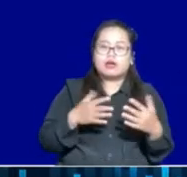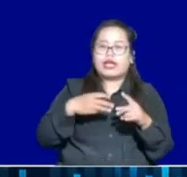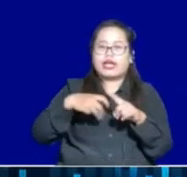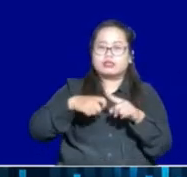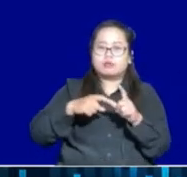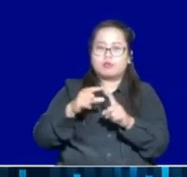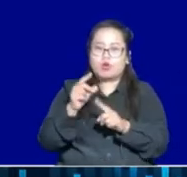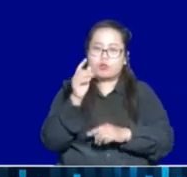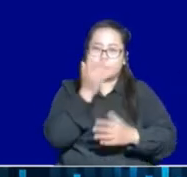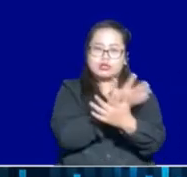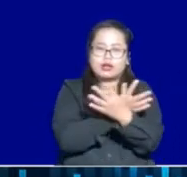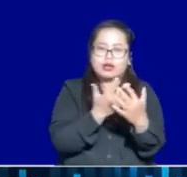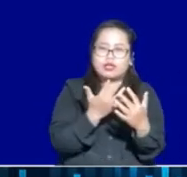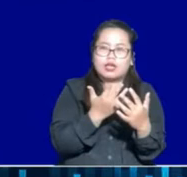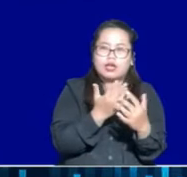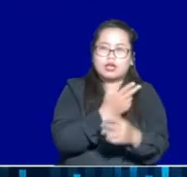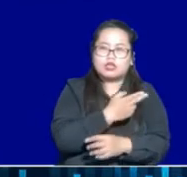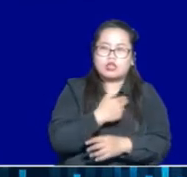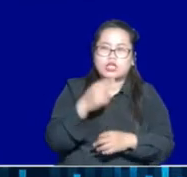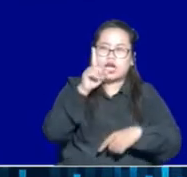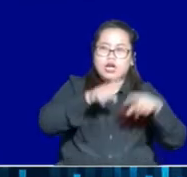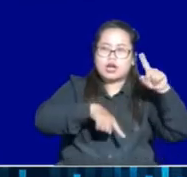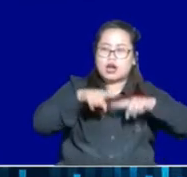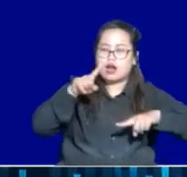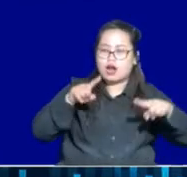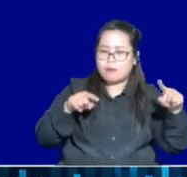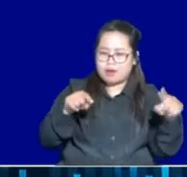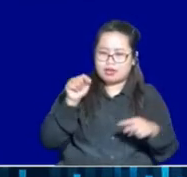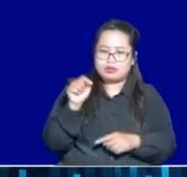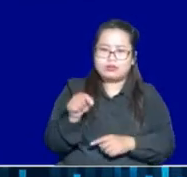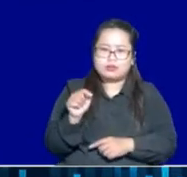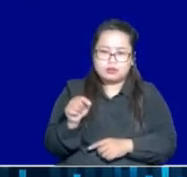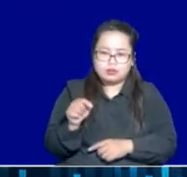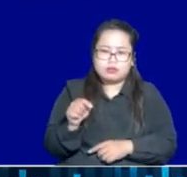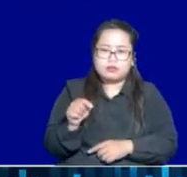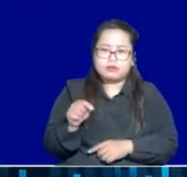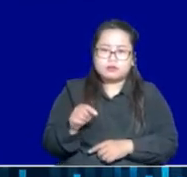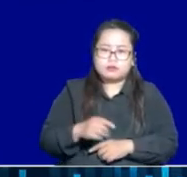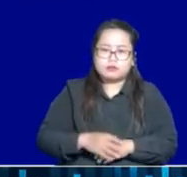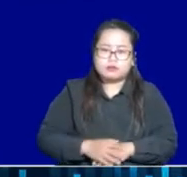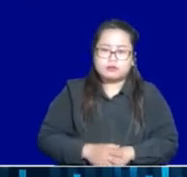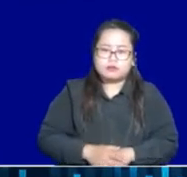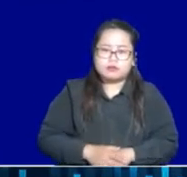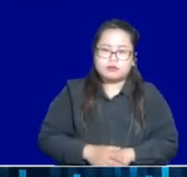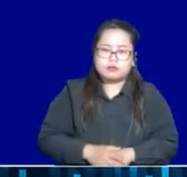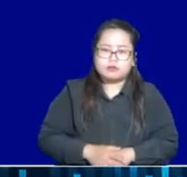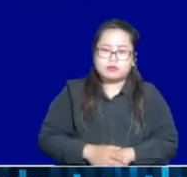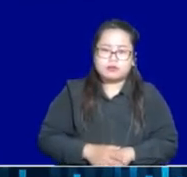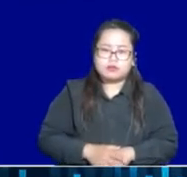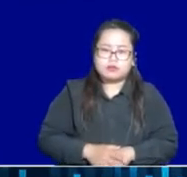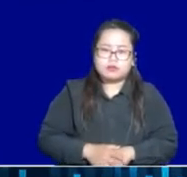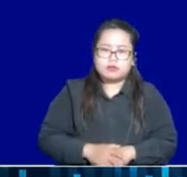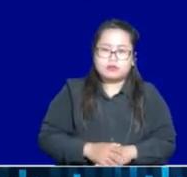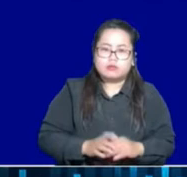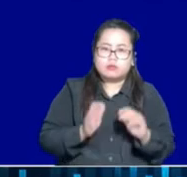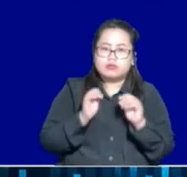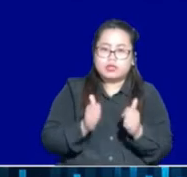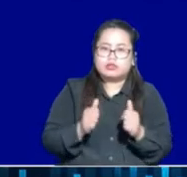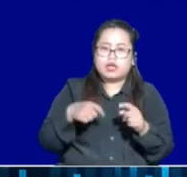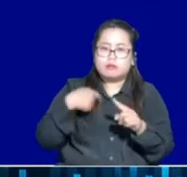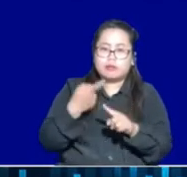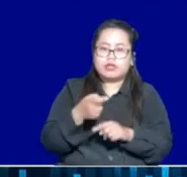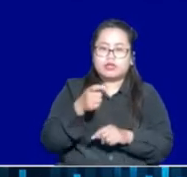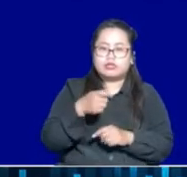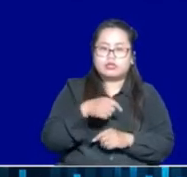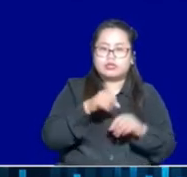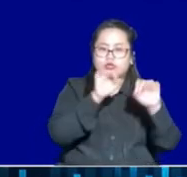that diversity is not equal across the archipelago. So this is East Nusa Tenggara. This